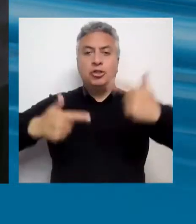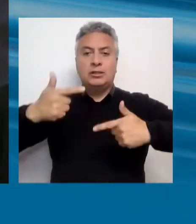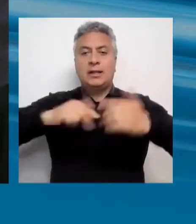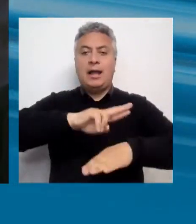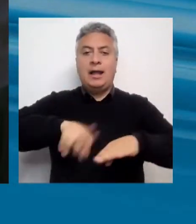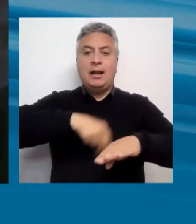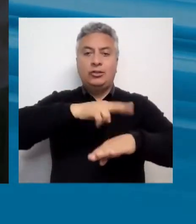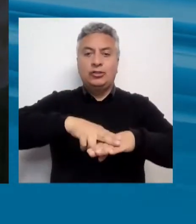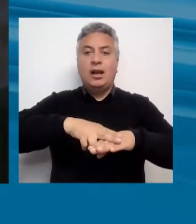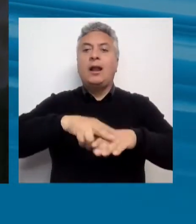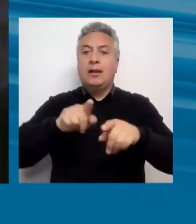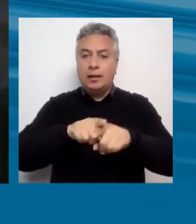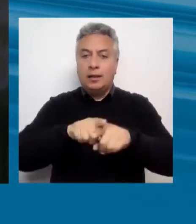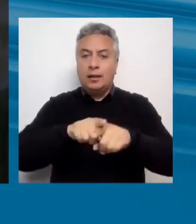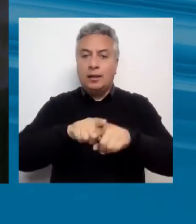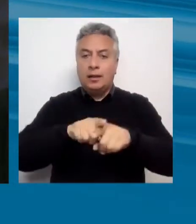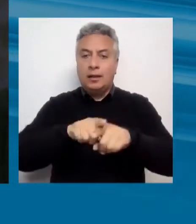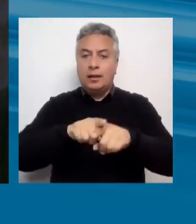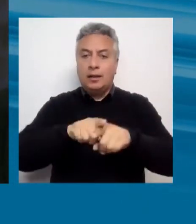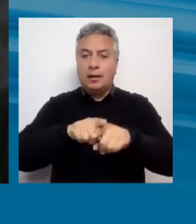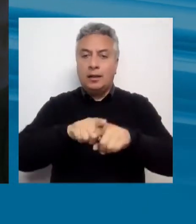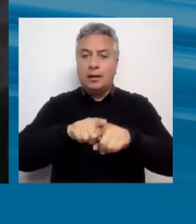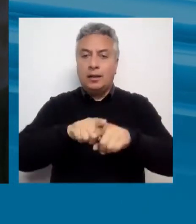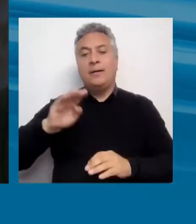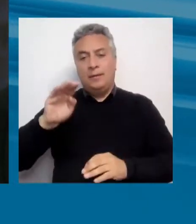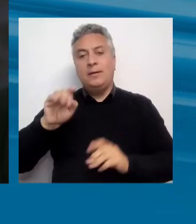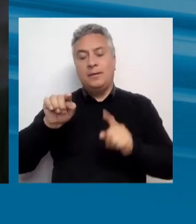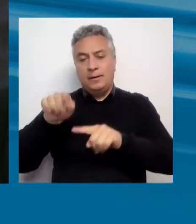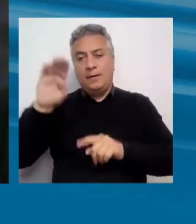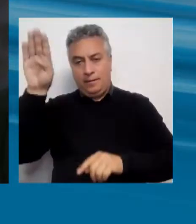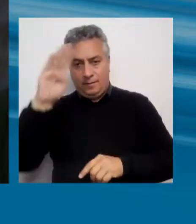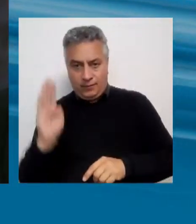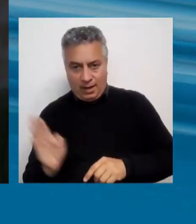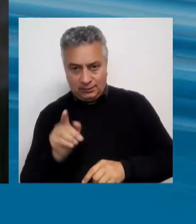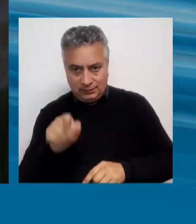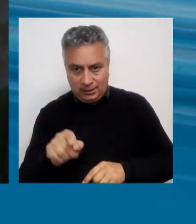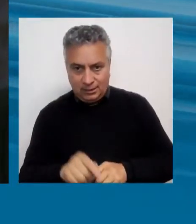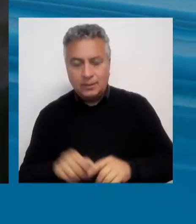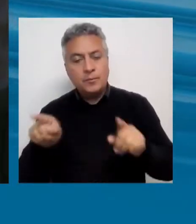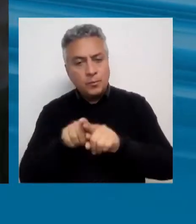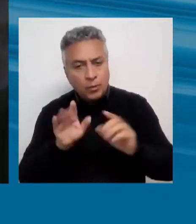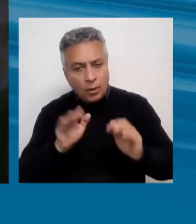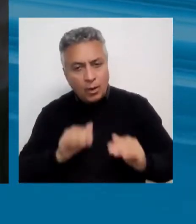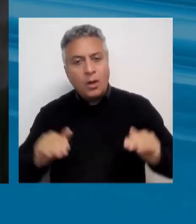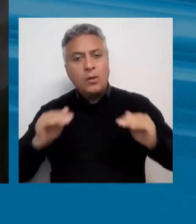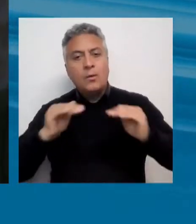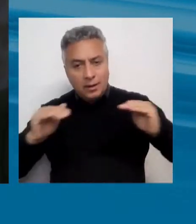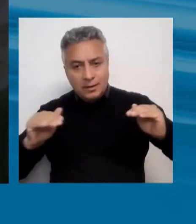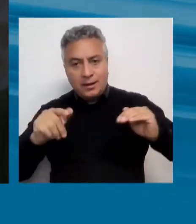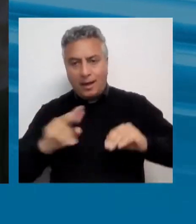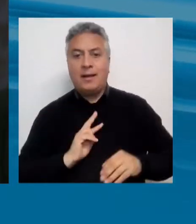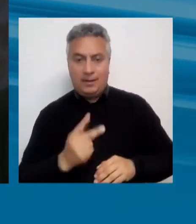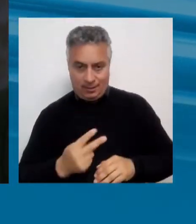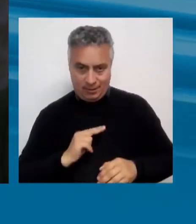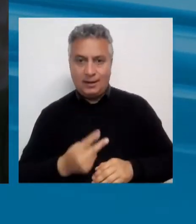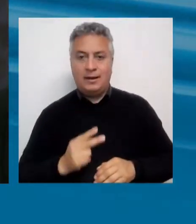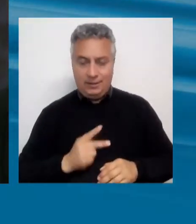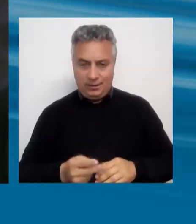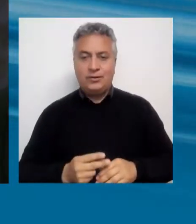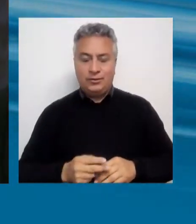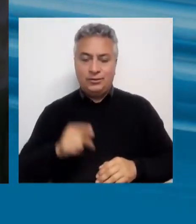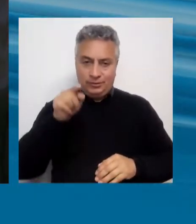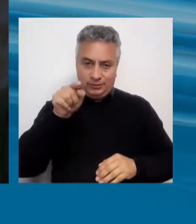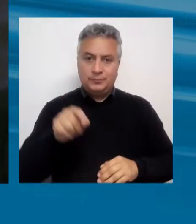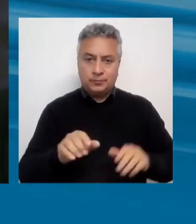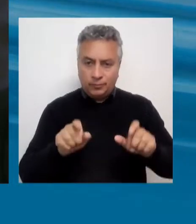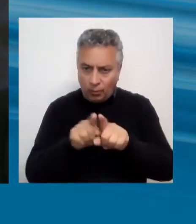national policies in Brazil, particularly in areas associated to care. She also works